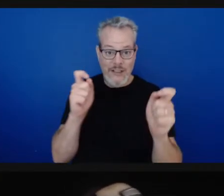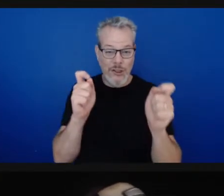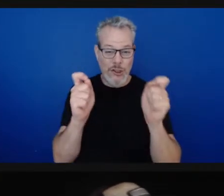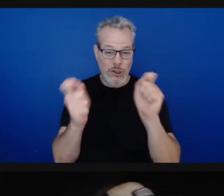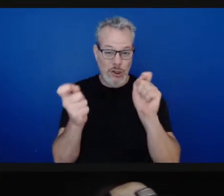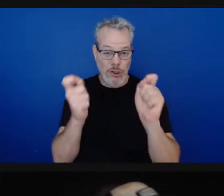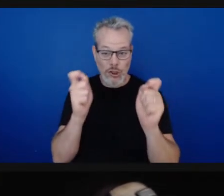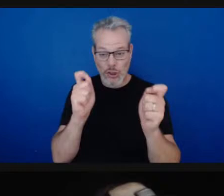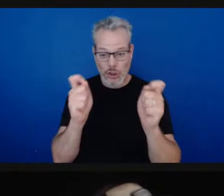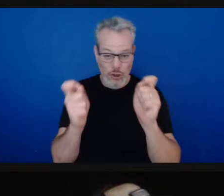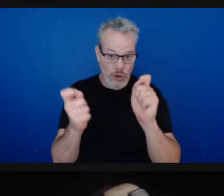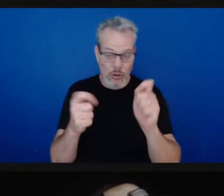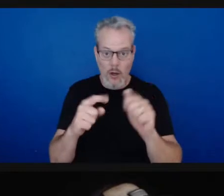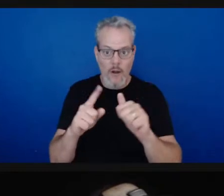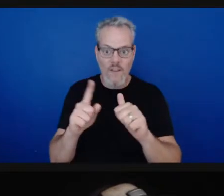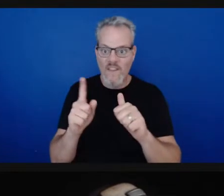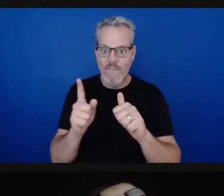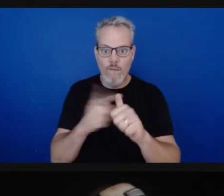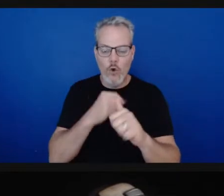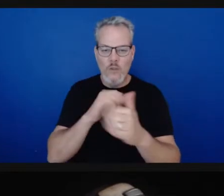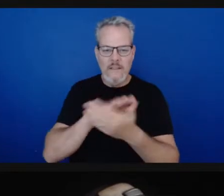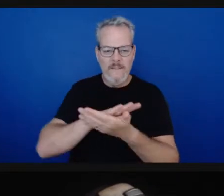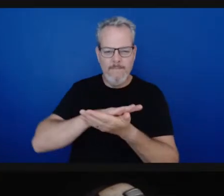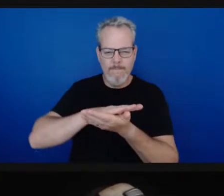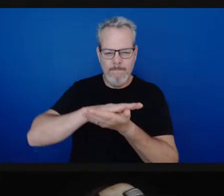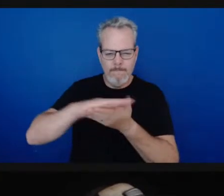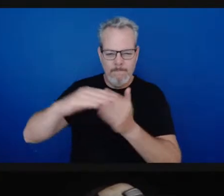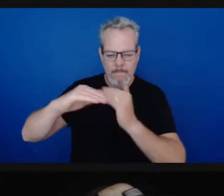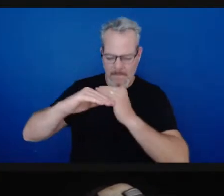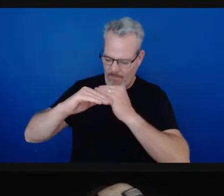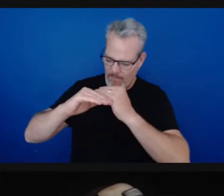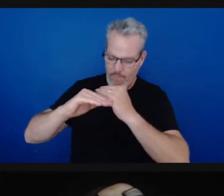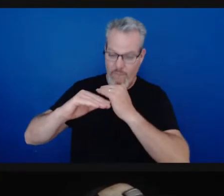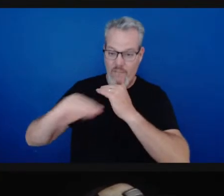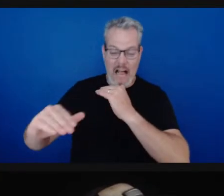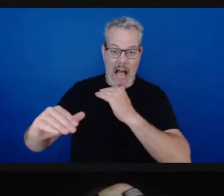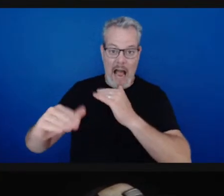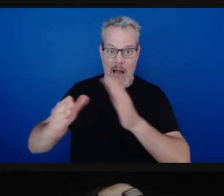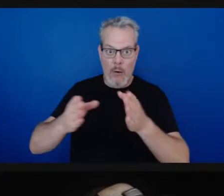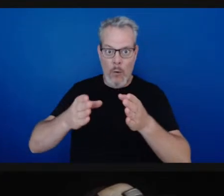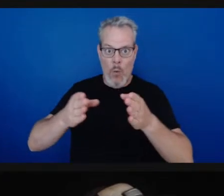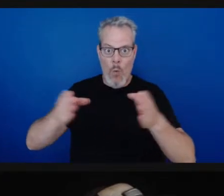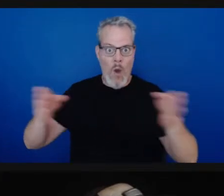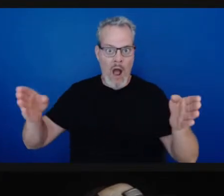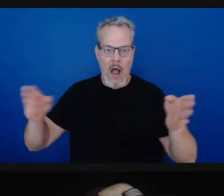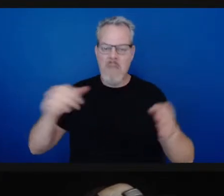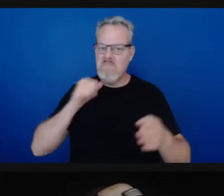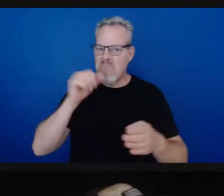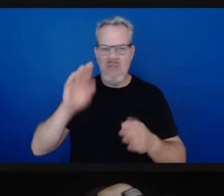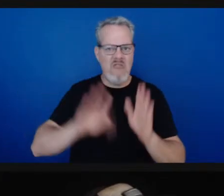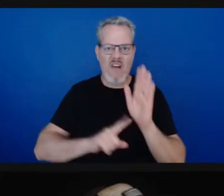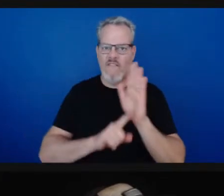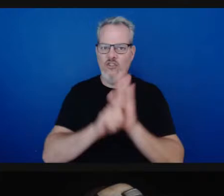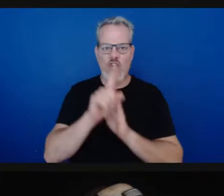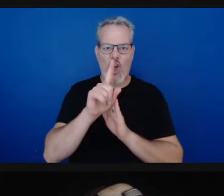flow that comes out over flat ground is very wide and not very tall. And over time, it